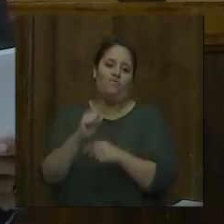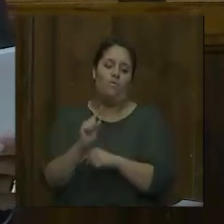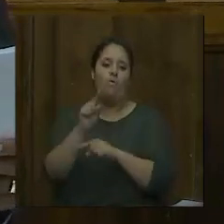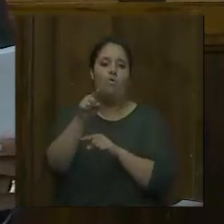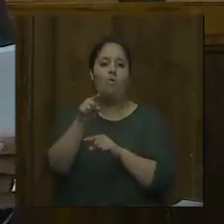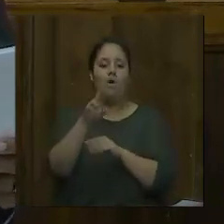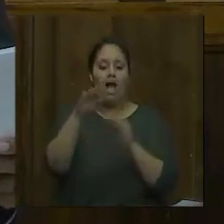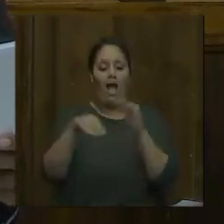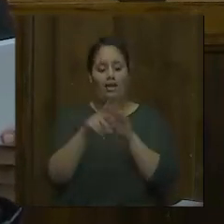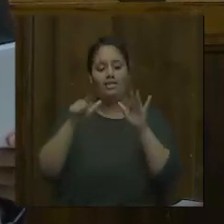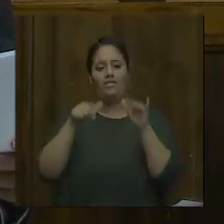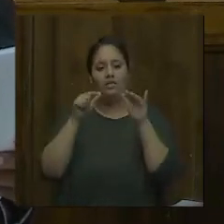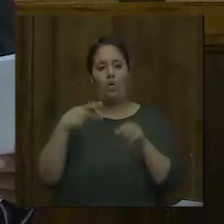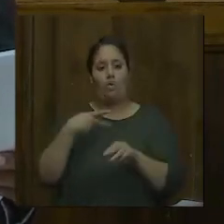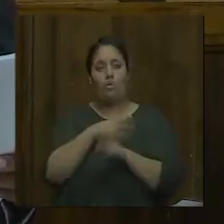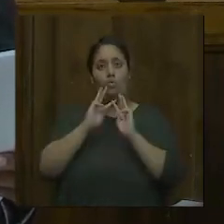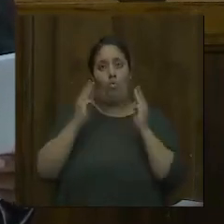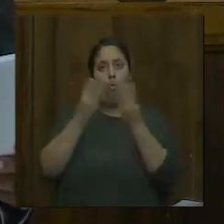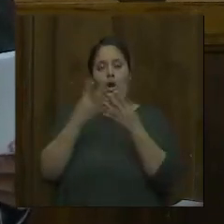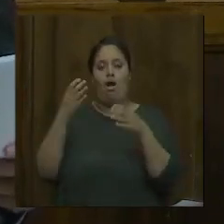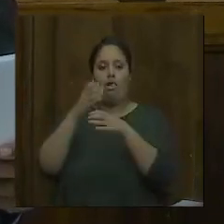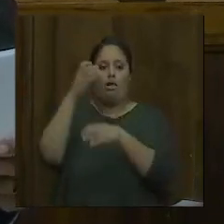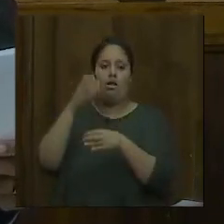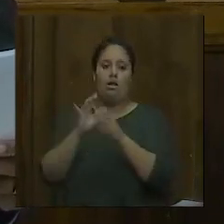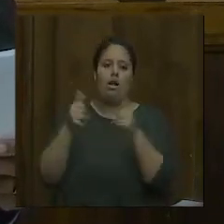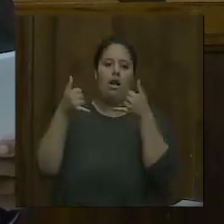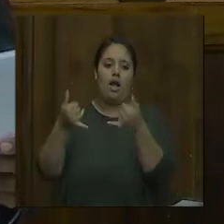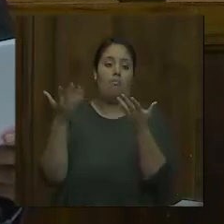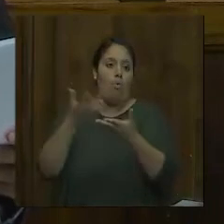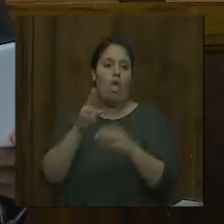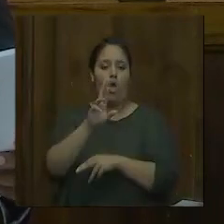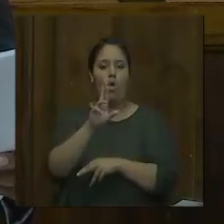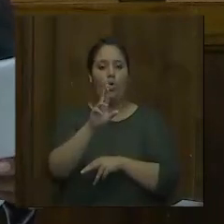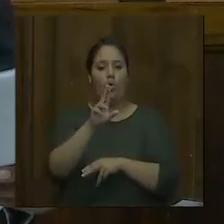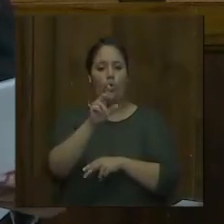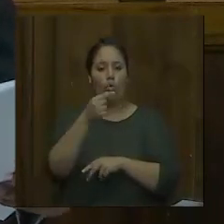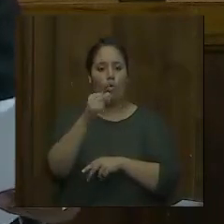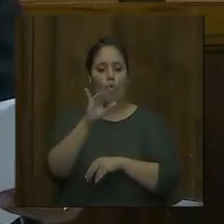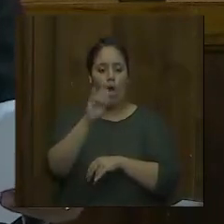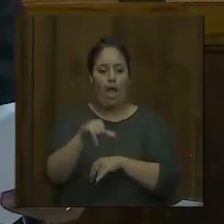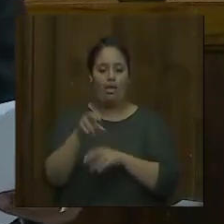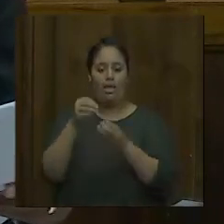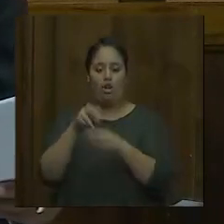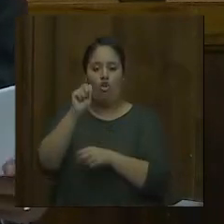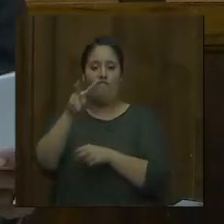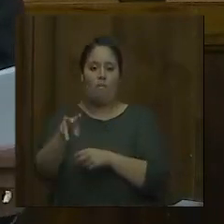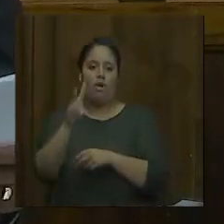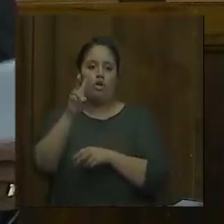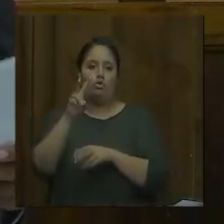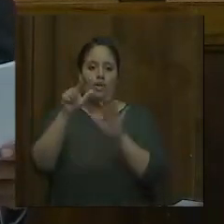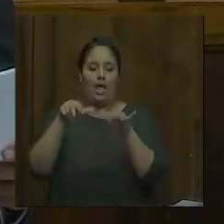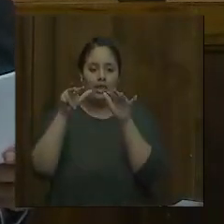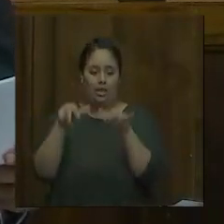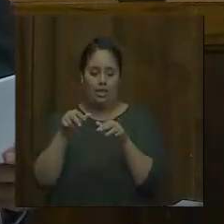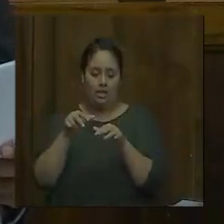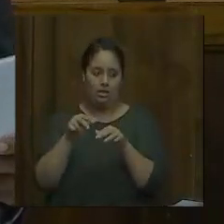the under-17 Women's World Cup taking place in Uruguay in November 2018.